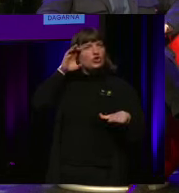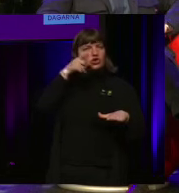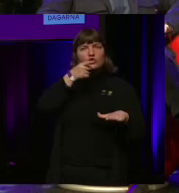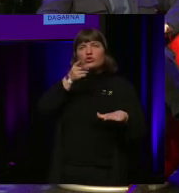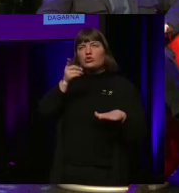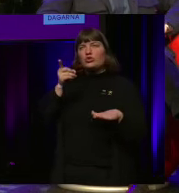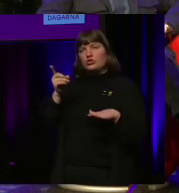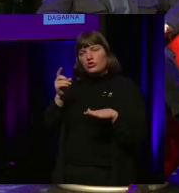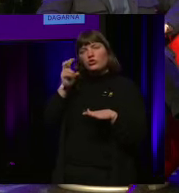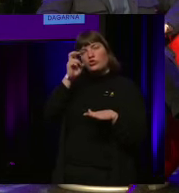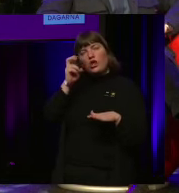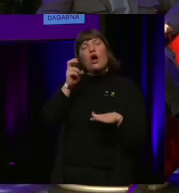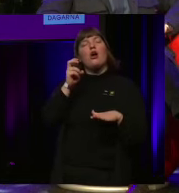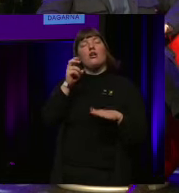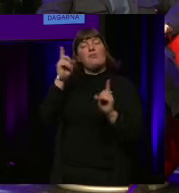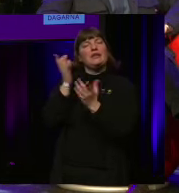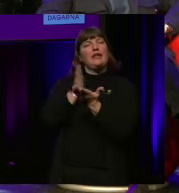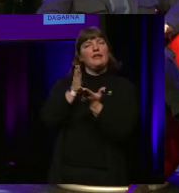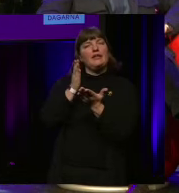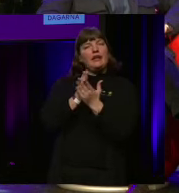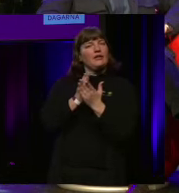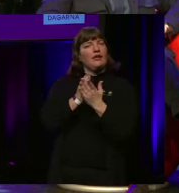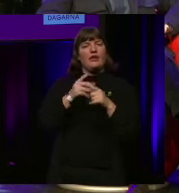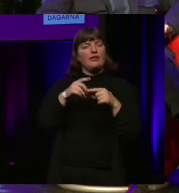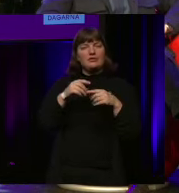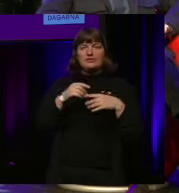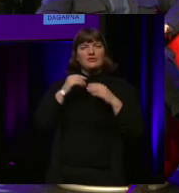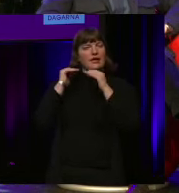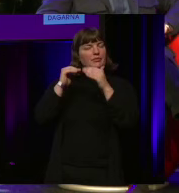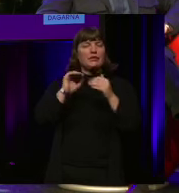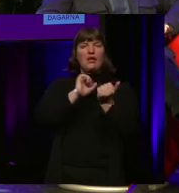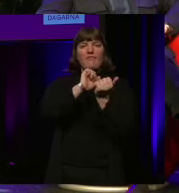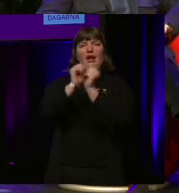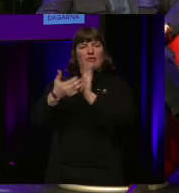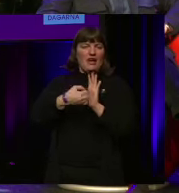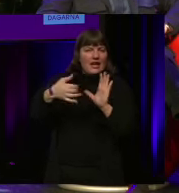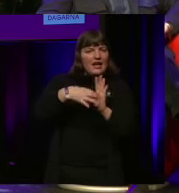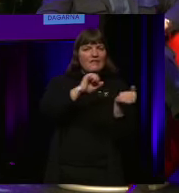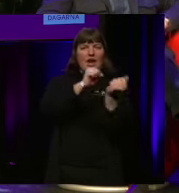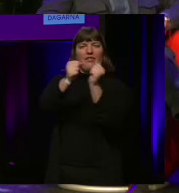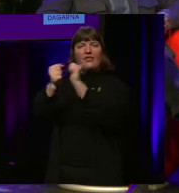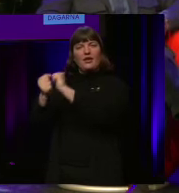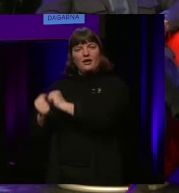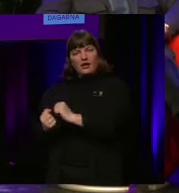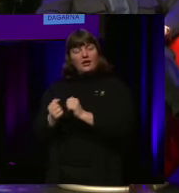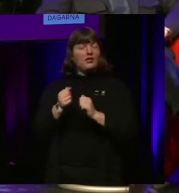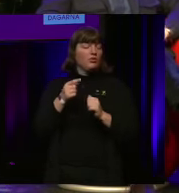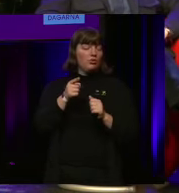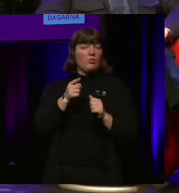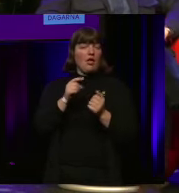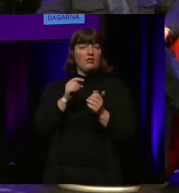embrace the fact that human rights are constantly changing values, and they will change